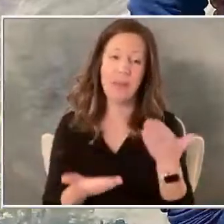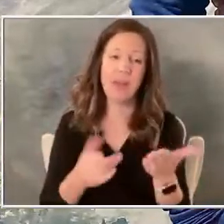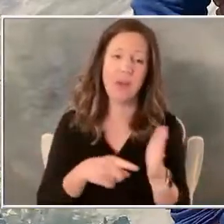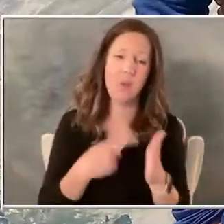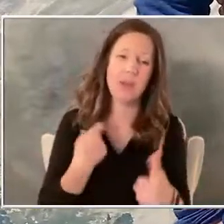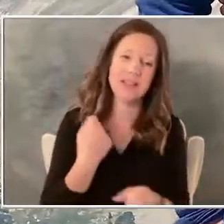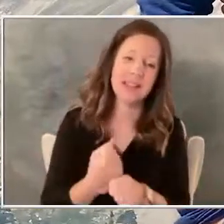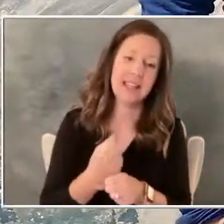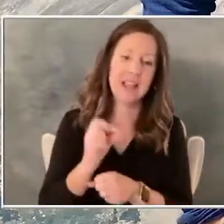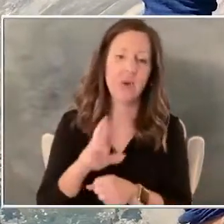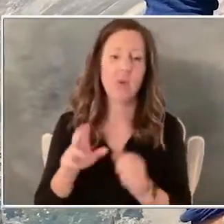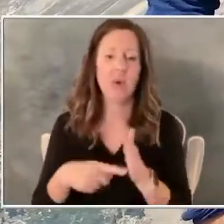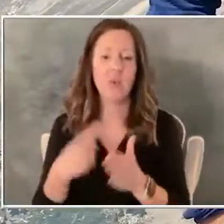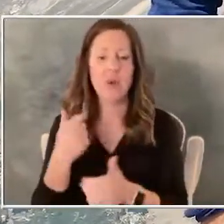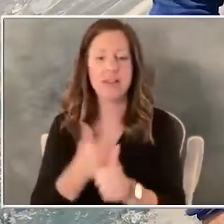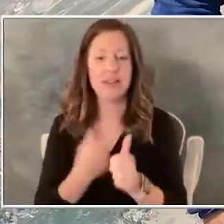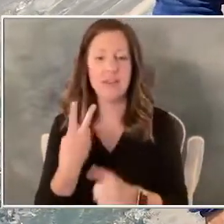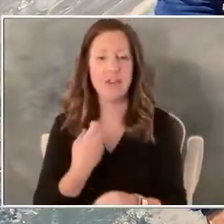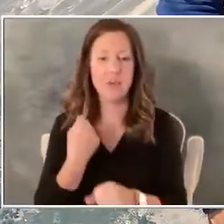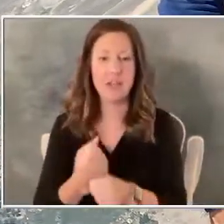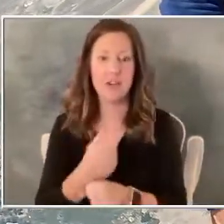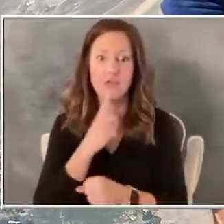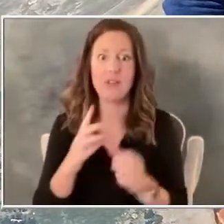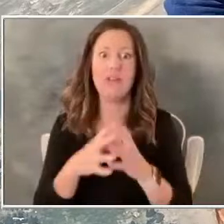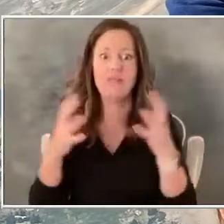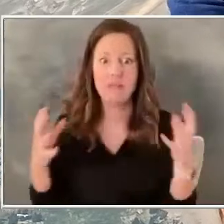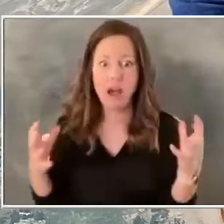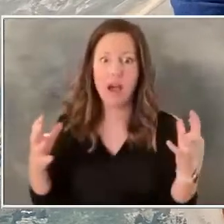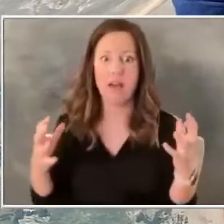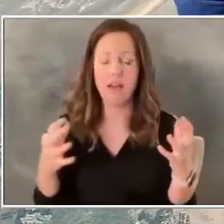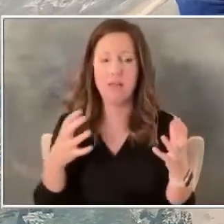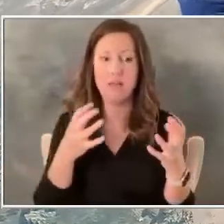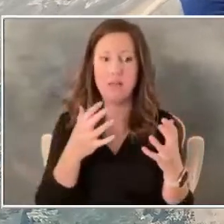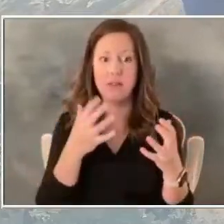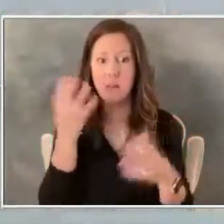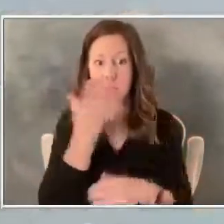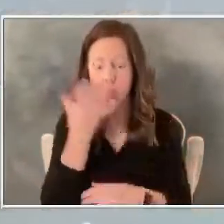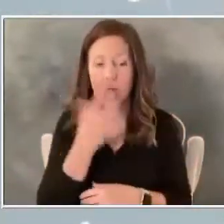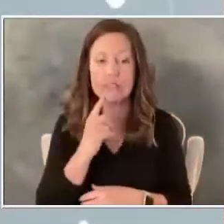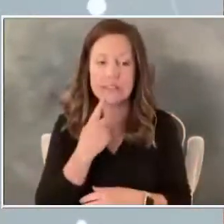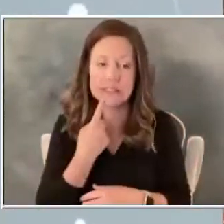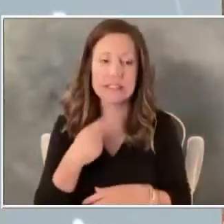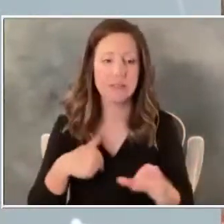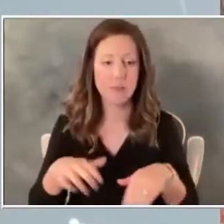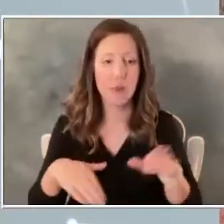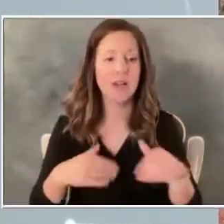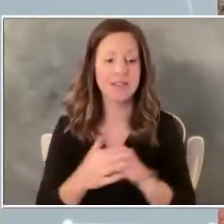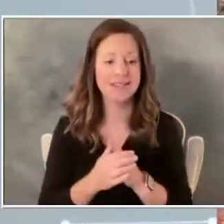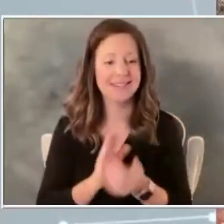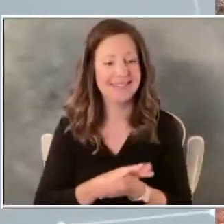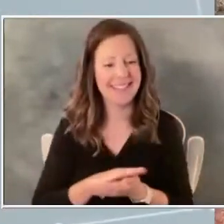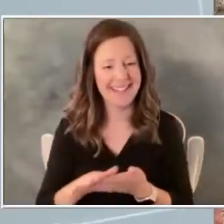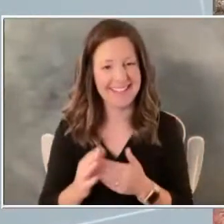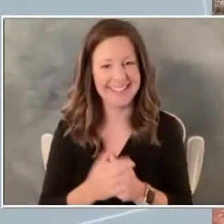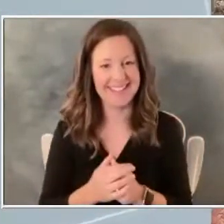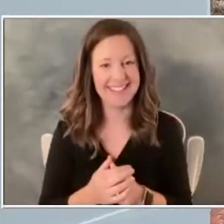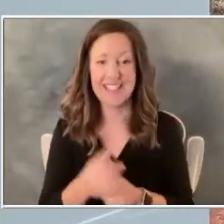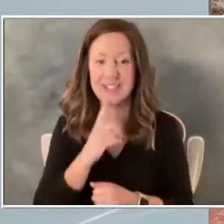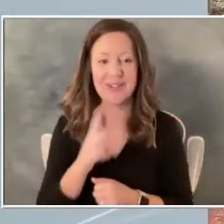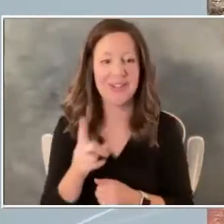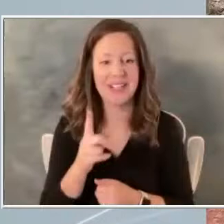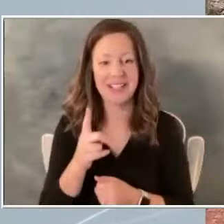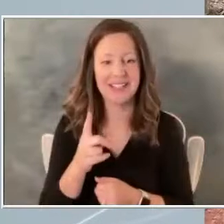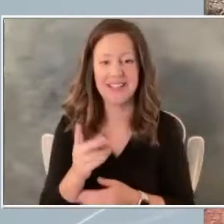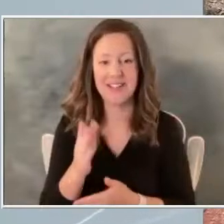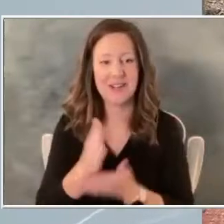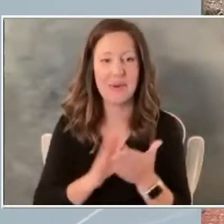every other year, doing 14ers or big climbs in other locations. Nice. It's just part of your kind of baked into your lifestyle.